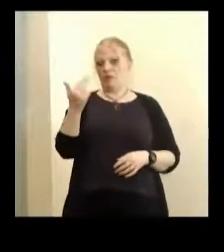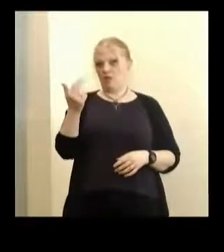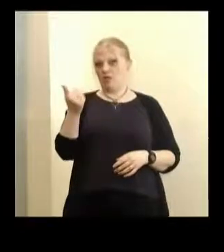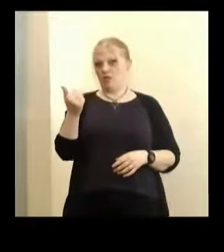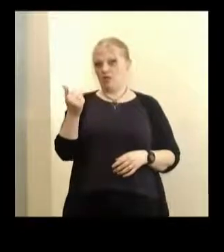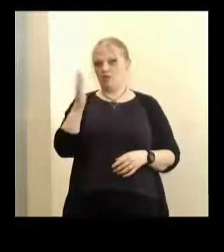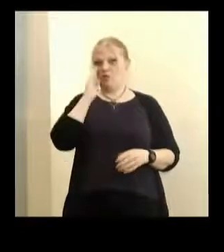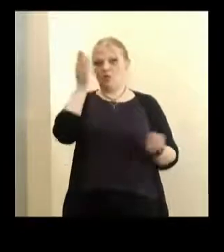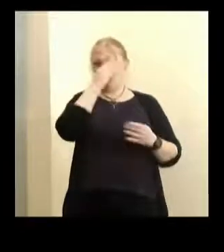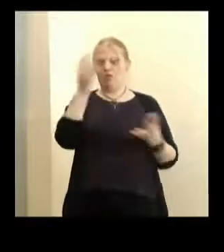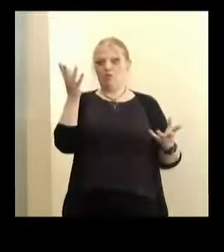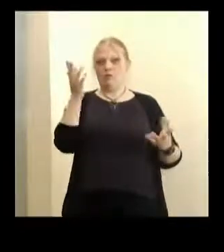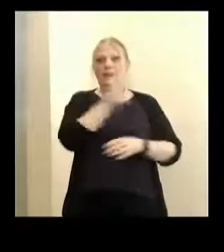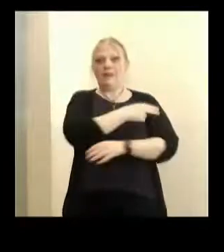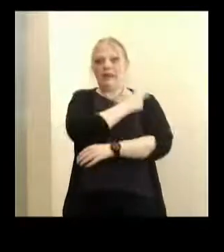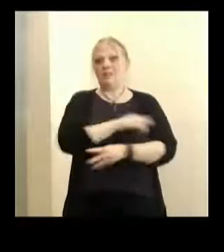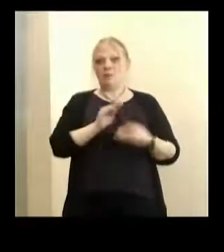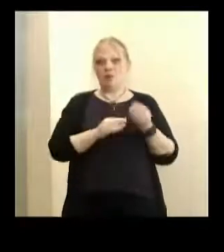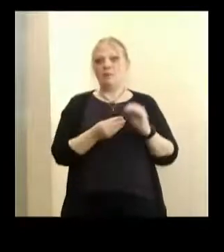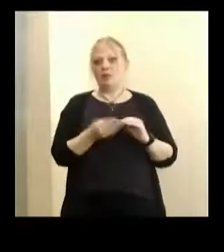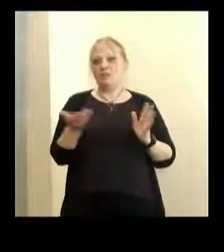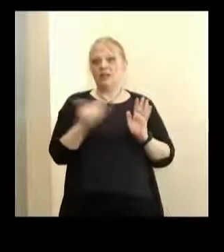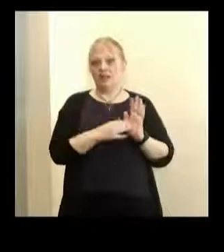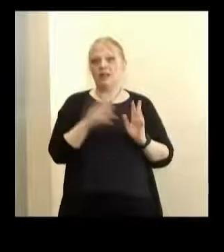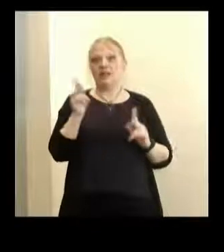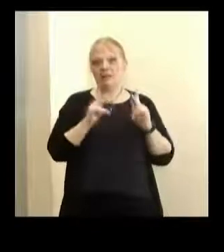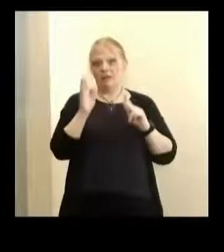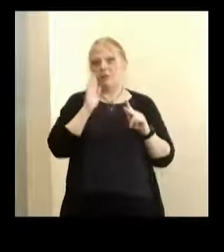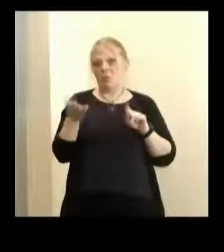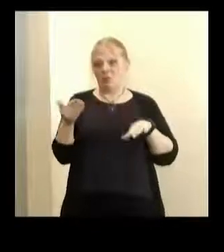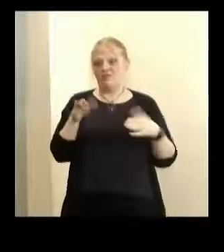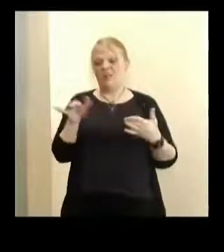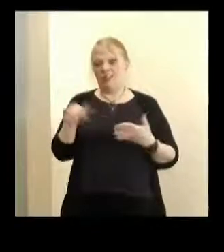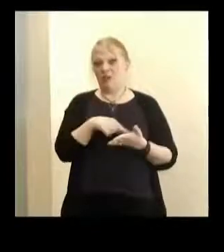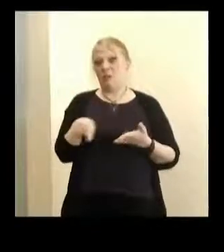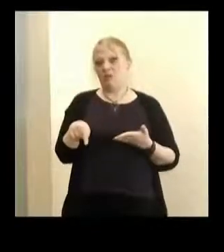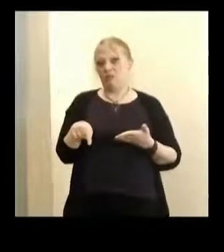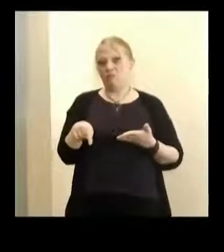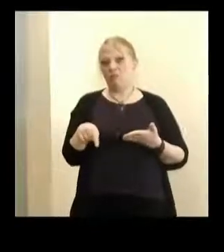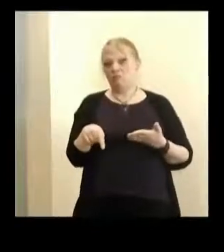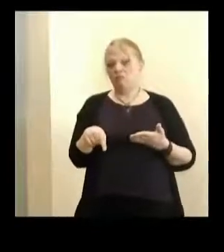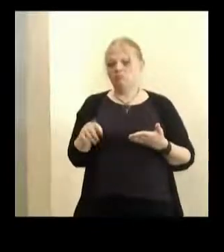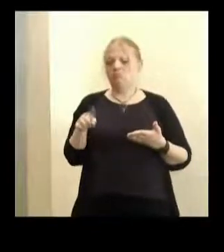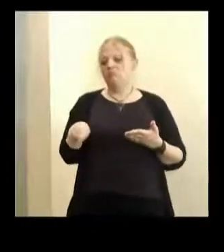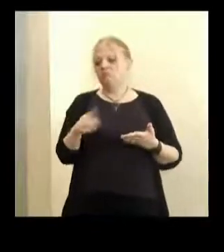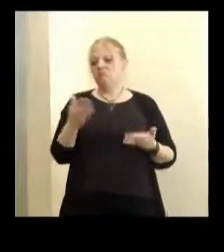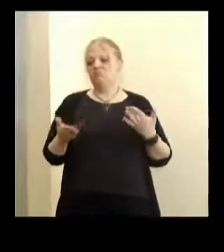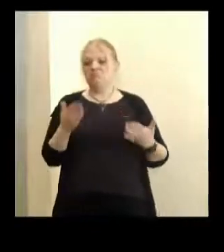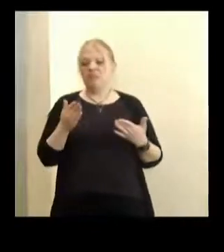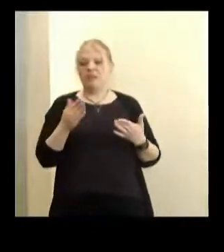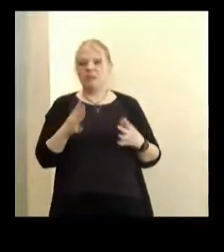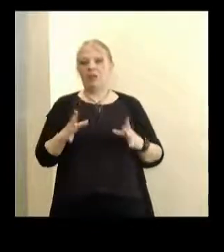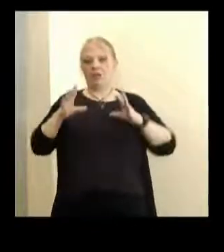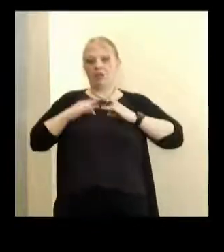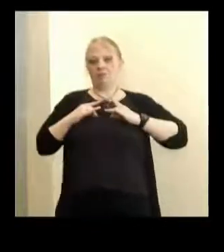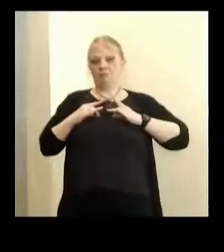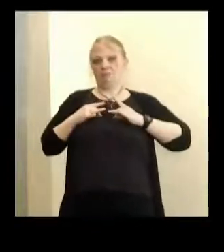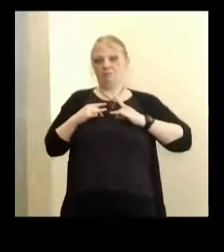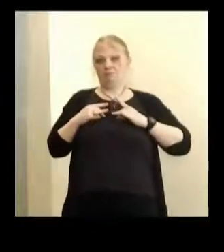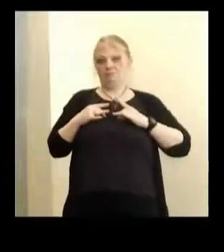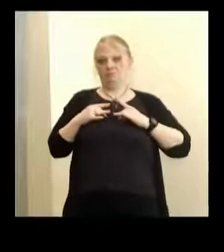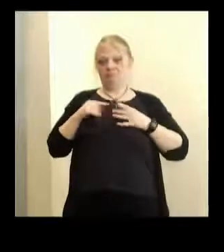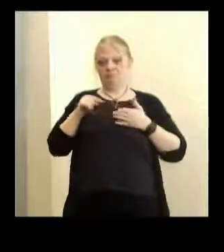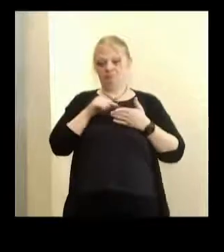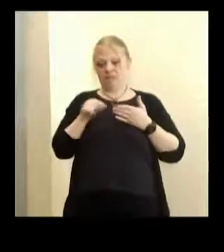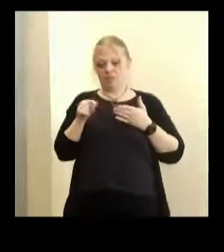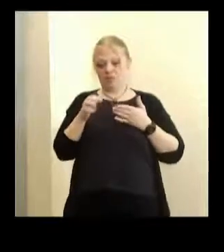releasing hospitalization data, and people will have died that week who probably would have caught it this week or the